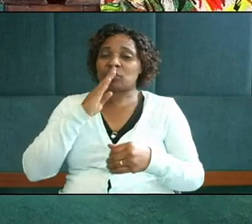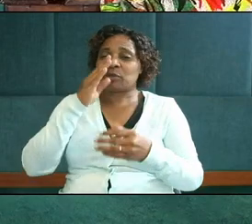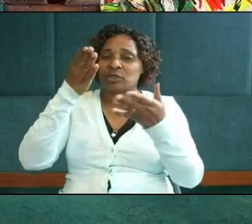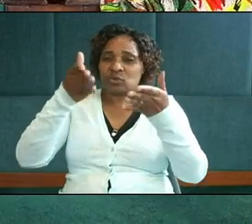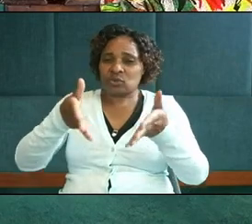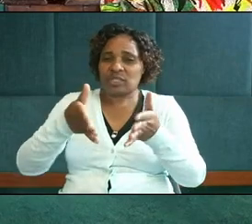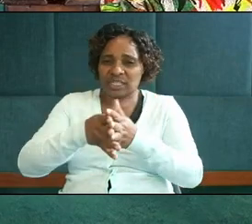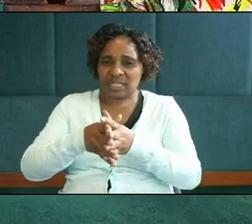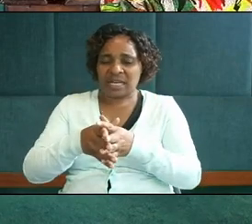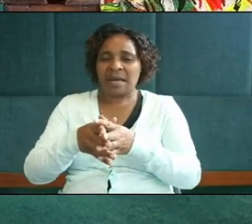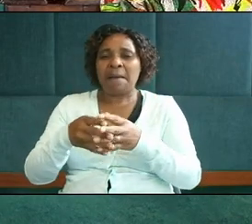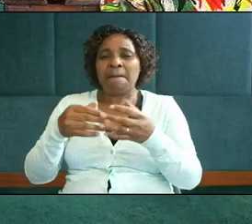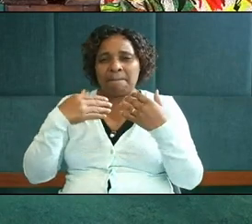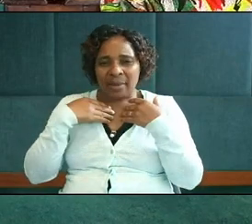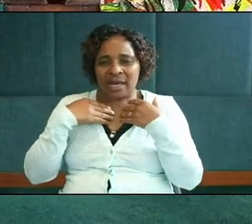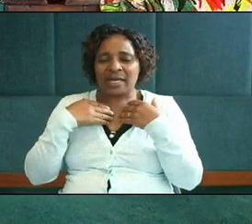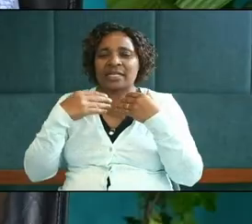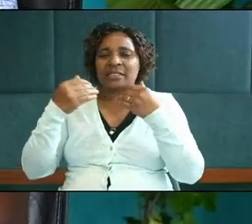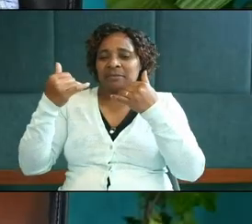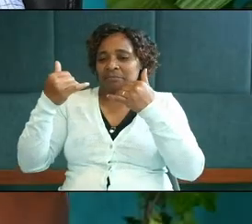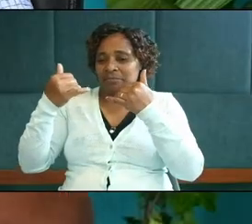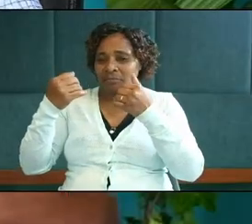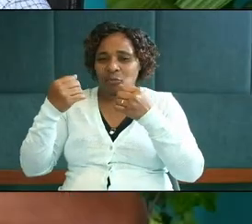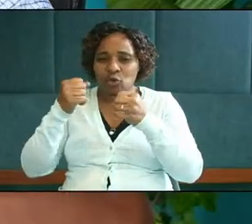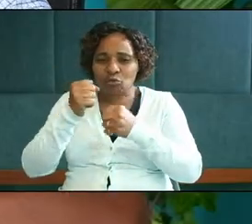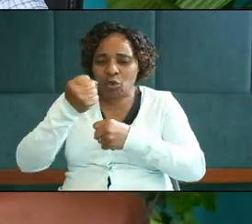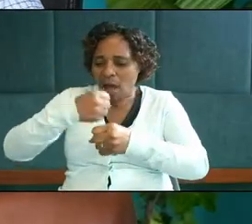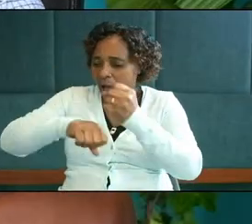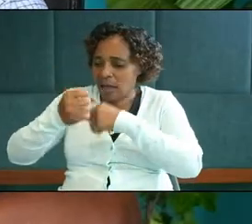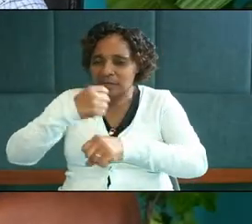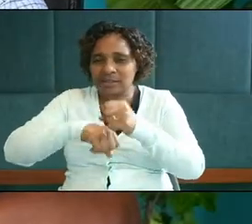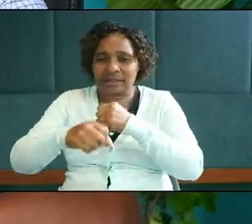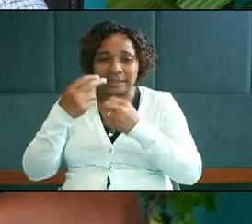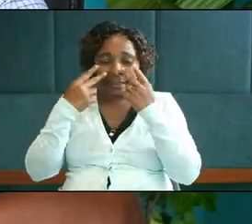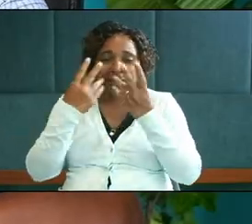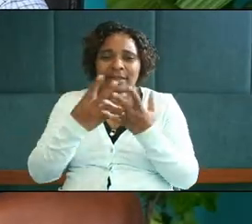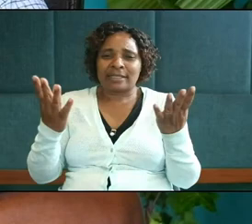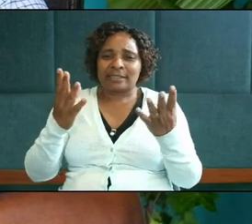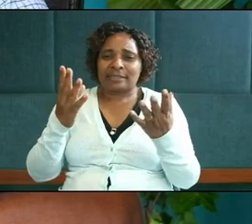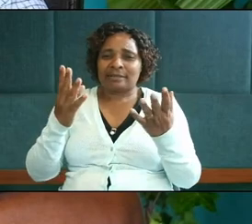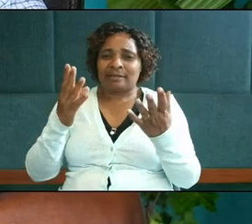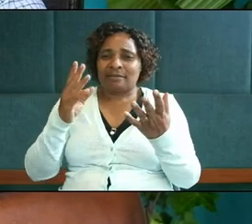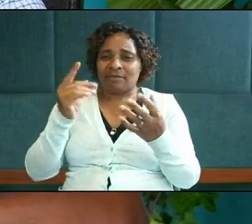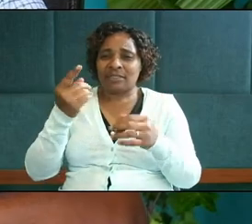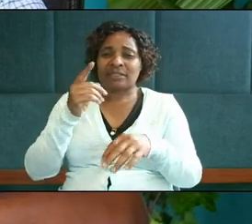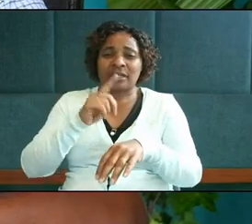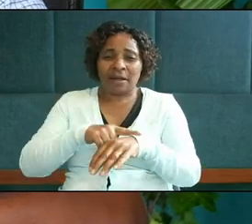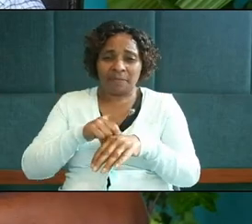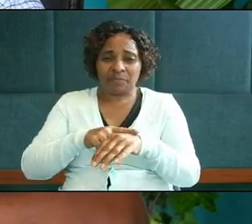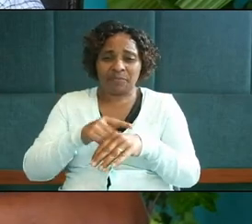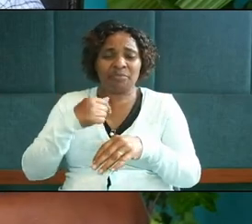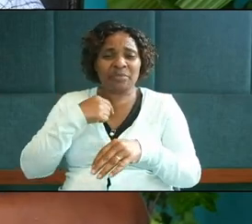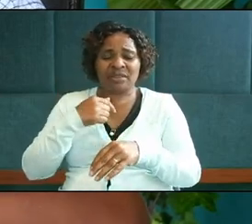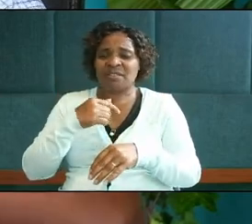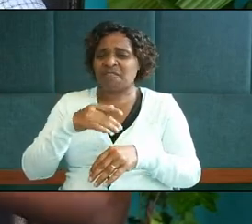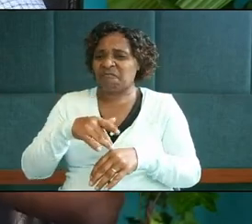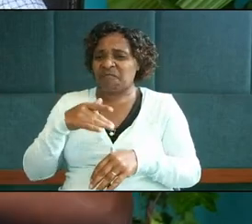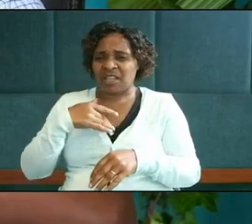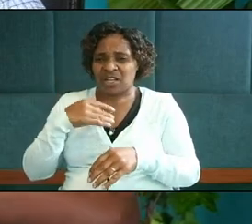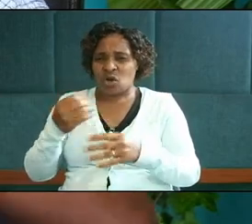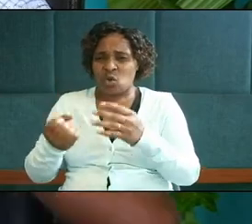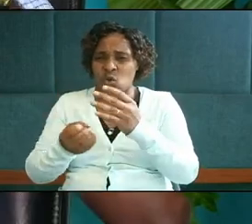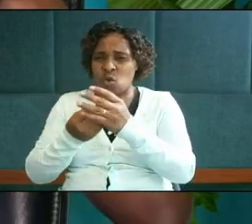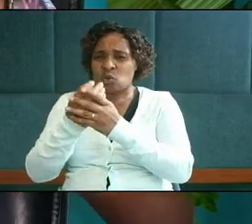more of practical, so right. I got to see things firsthand. Right. And I can say that helped because